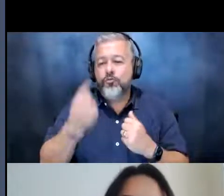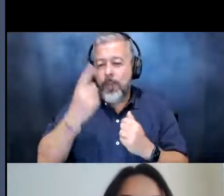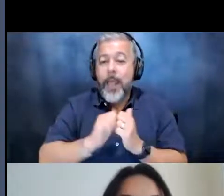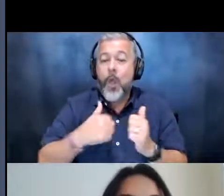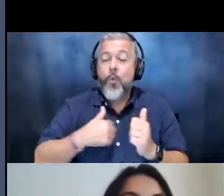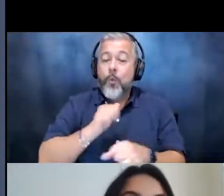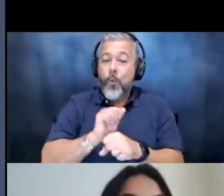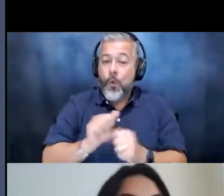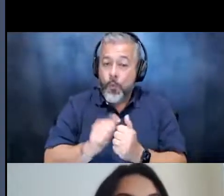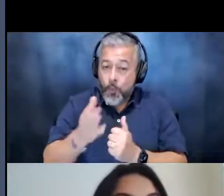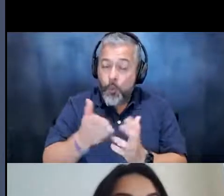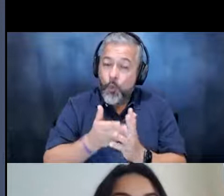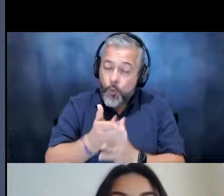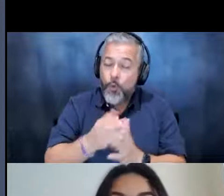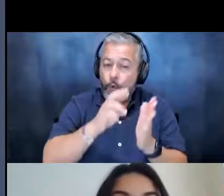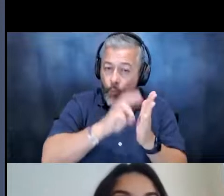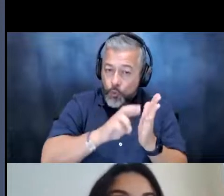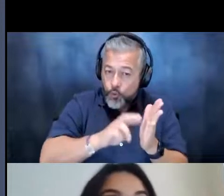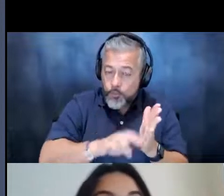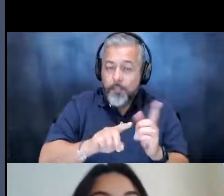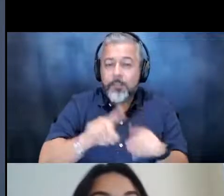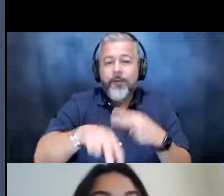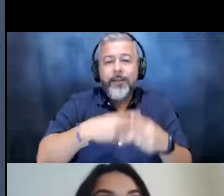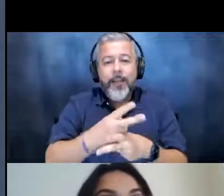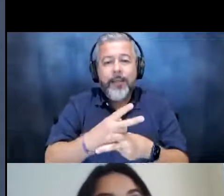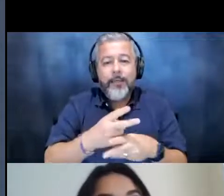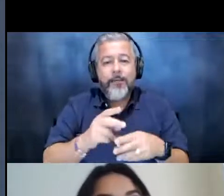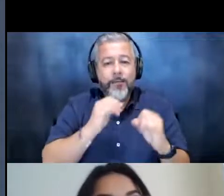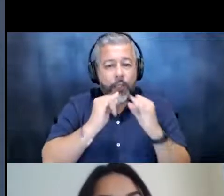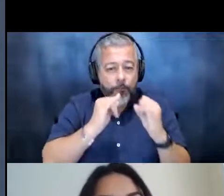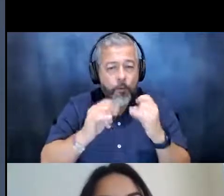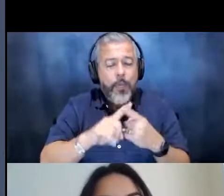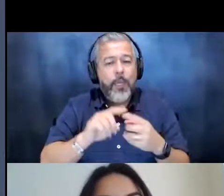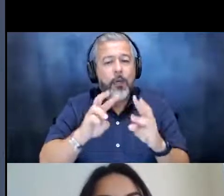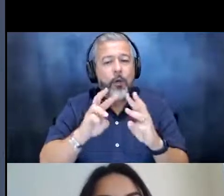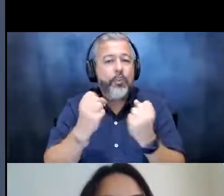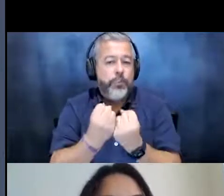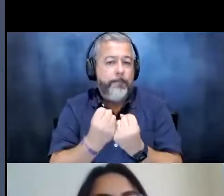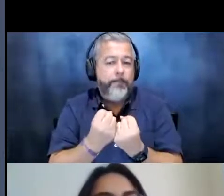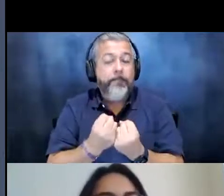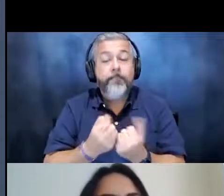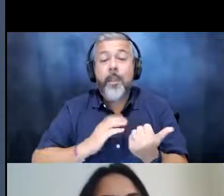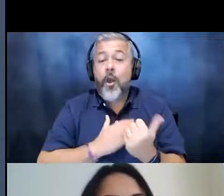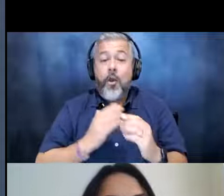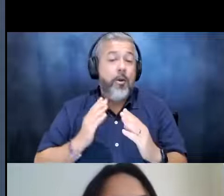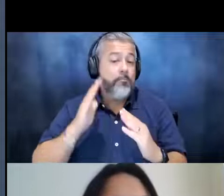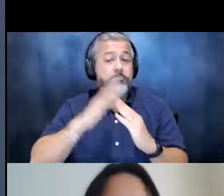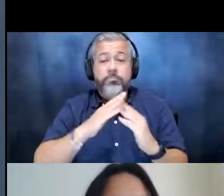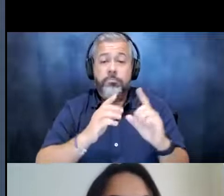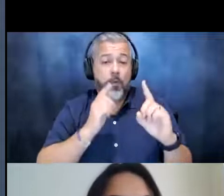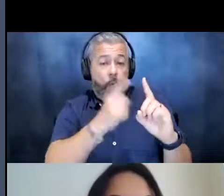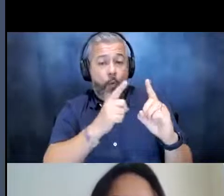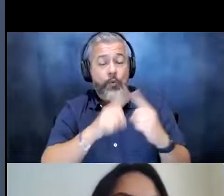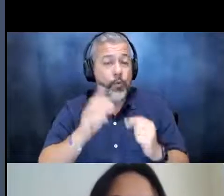you is through research, different types of interviews, and workshops. So our ultimate goal is to just